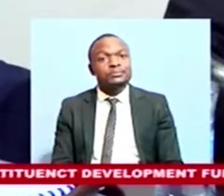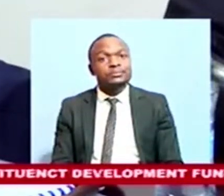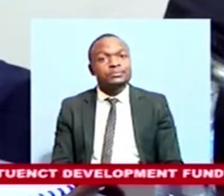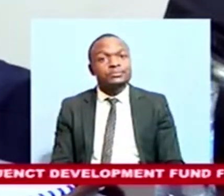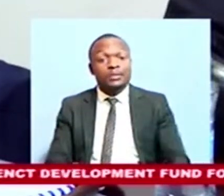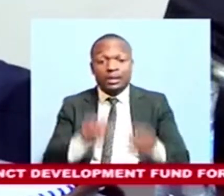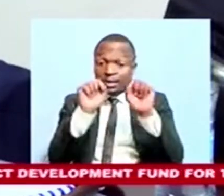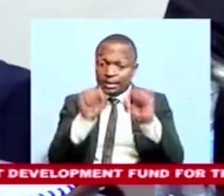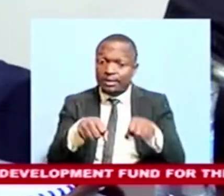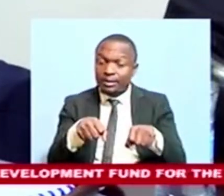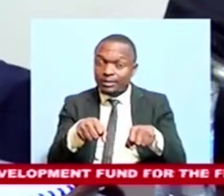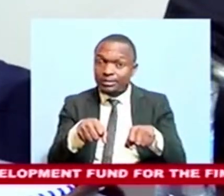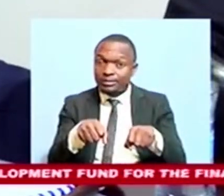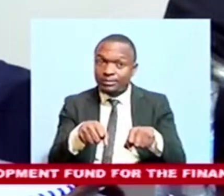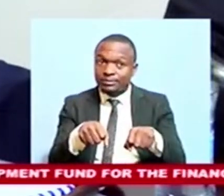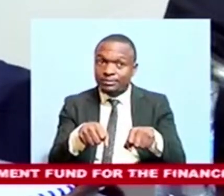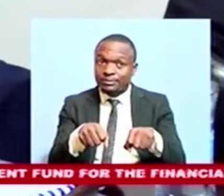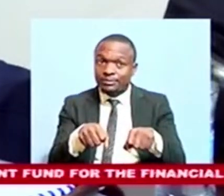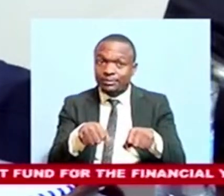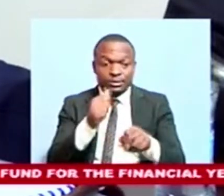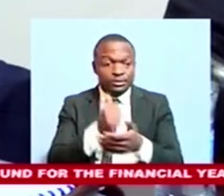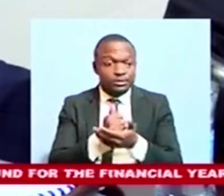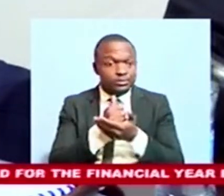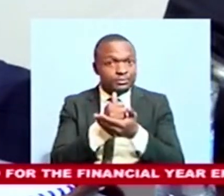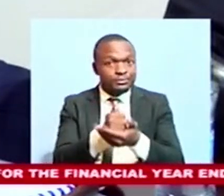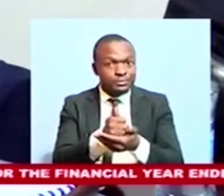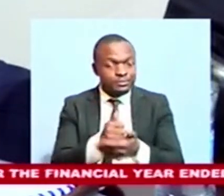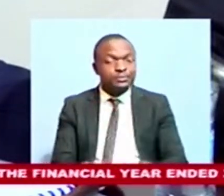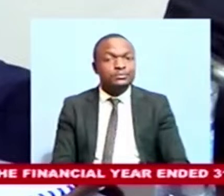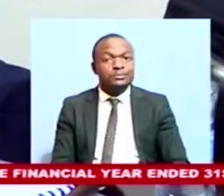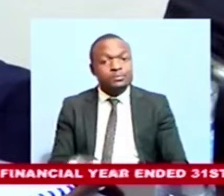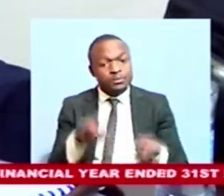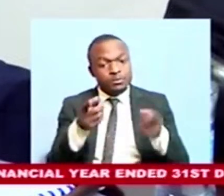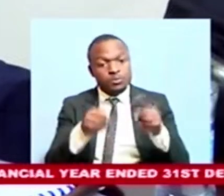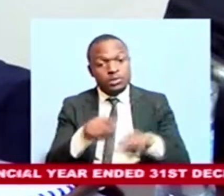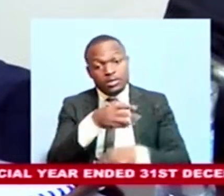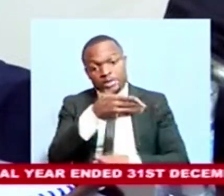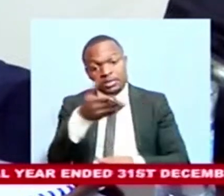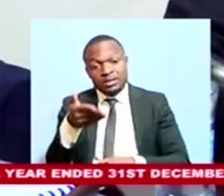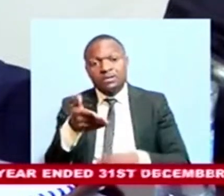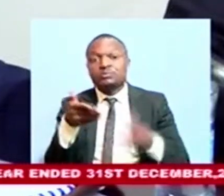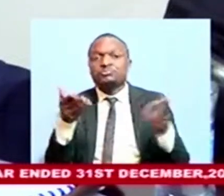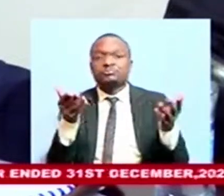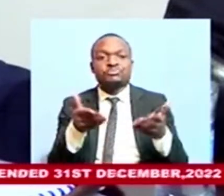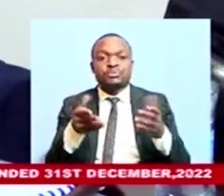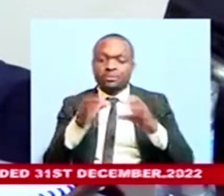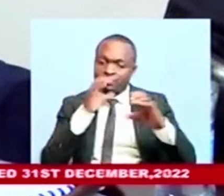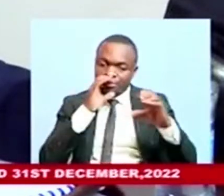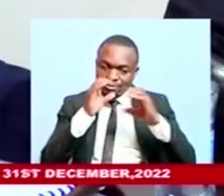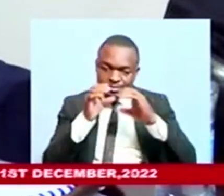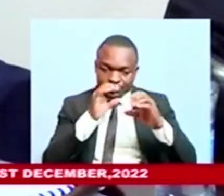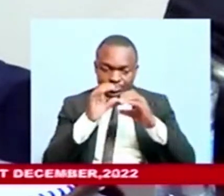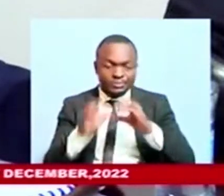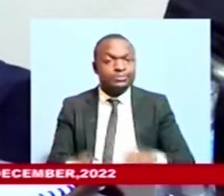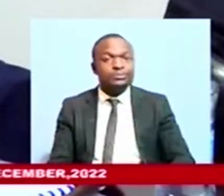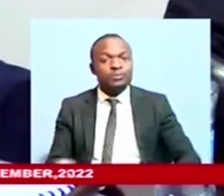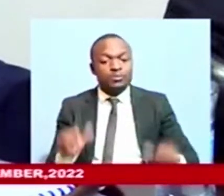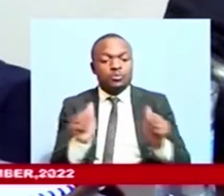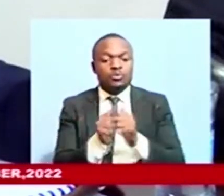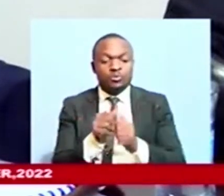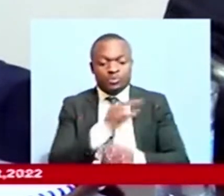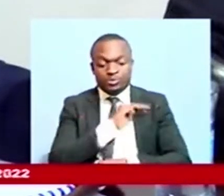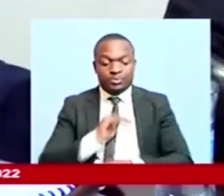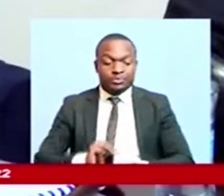can be of help when there is no communication with the members of the